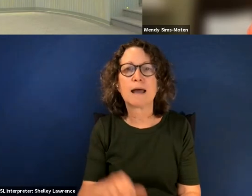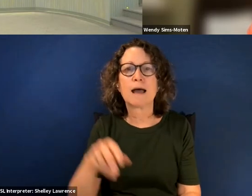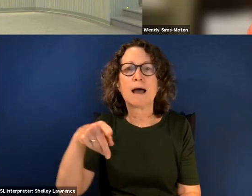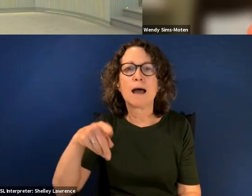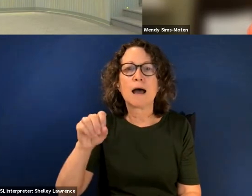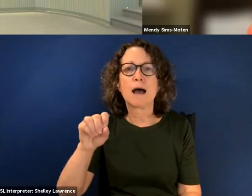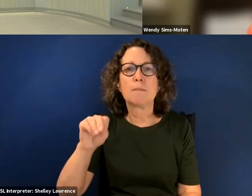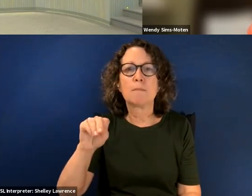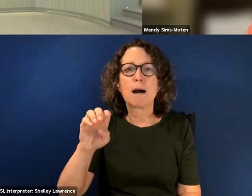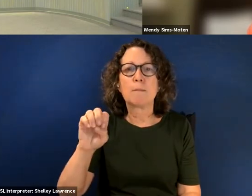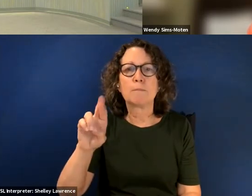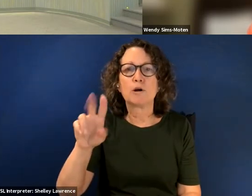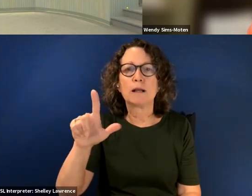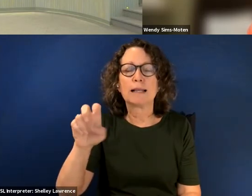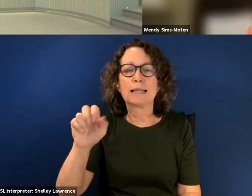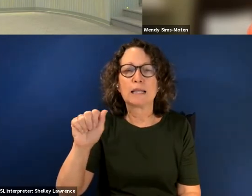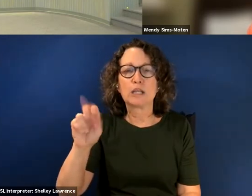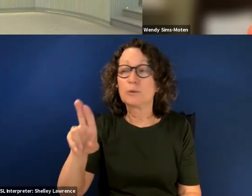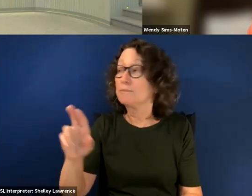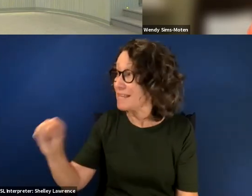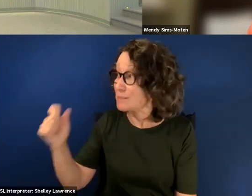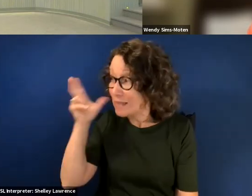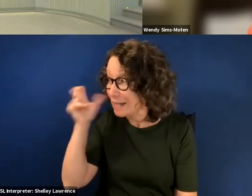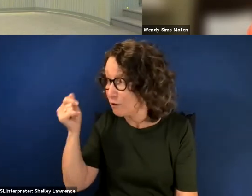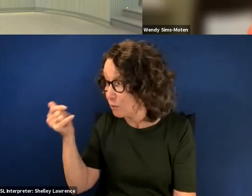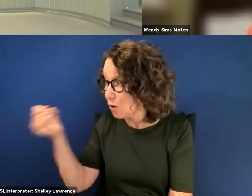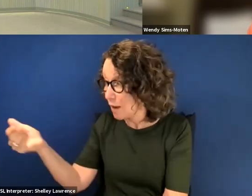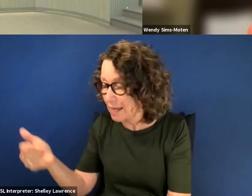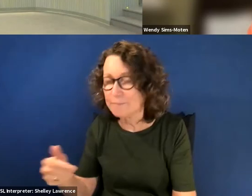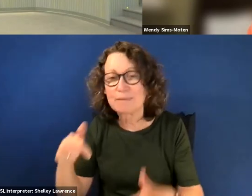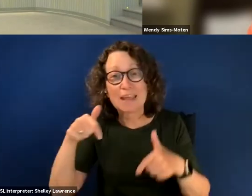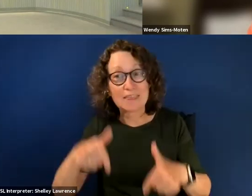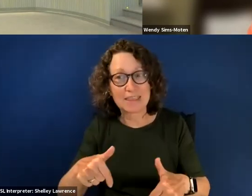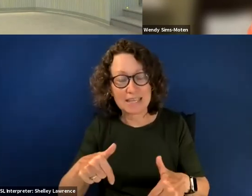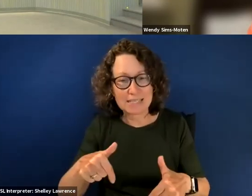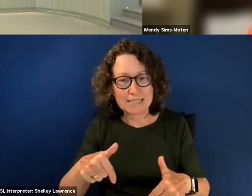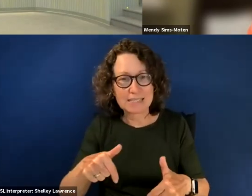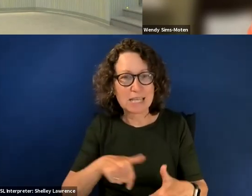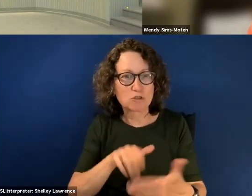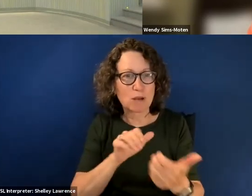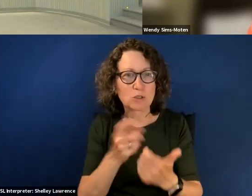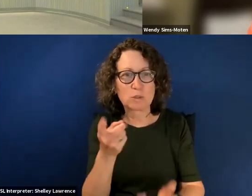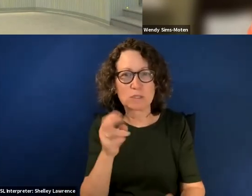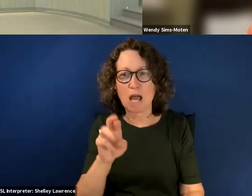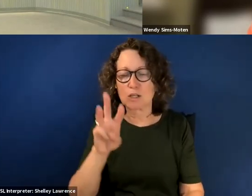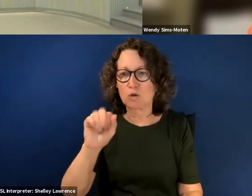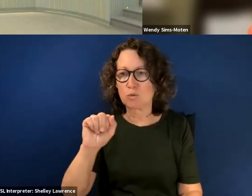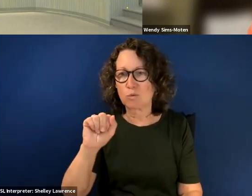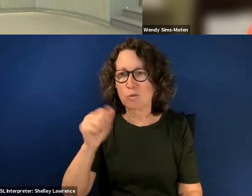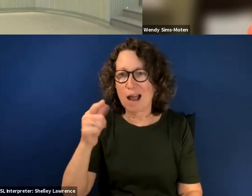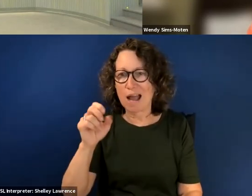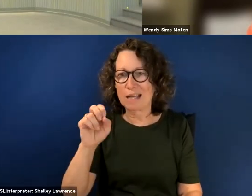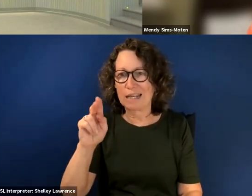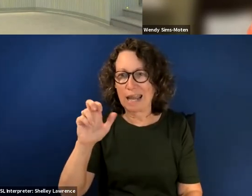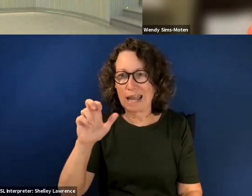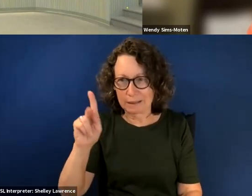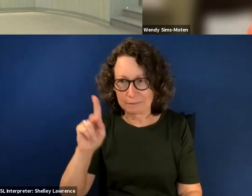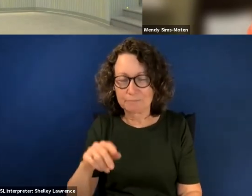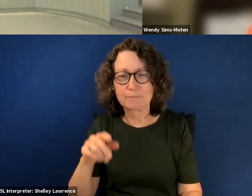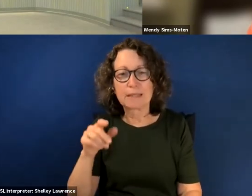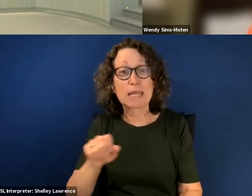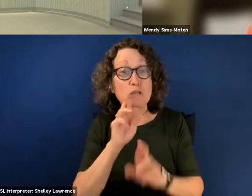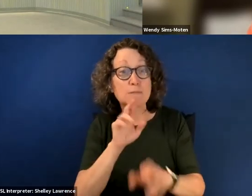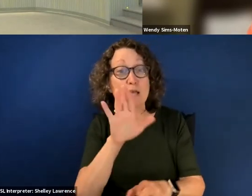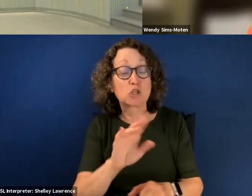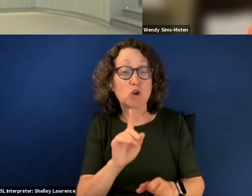Hi, can you hear me? Yes, go ahead. So this is directed to Dr. Wagenet. In response to